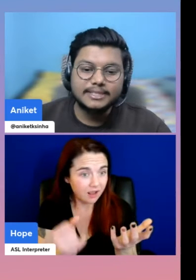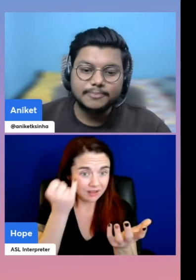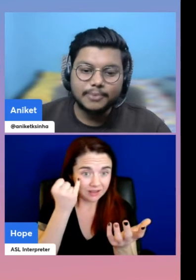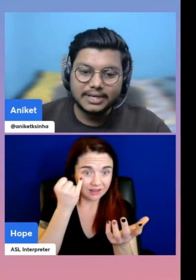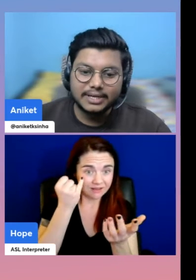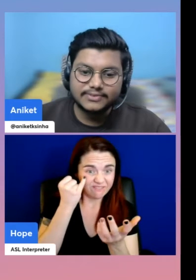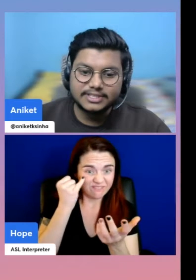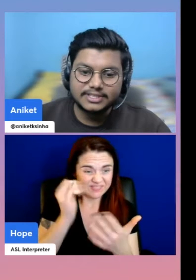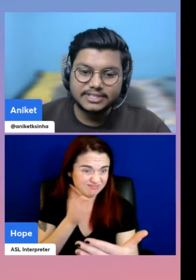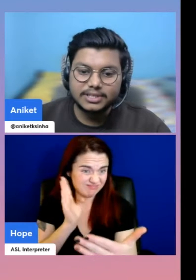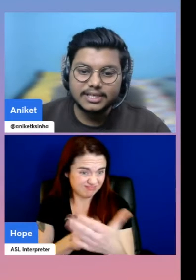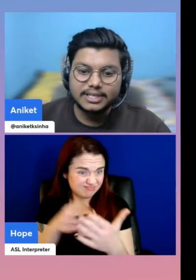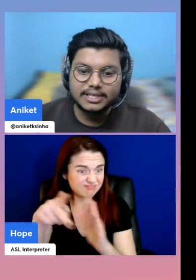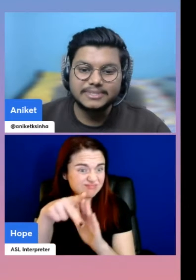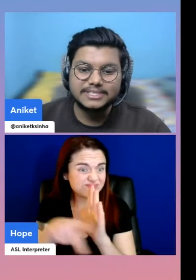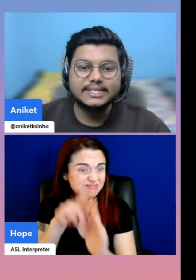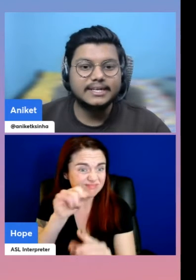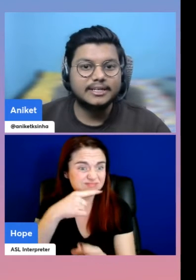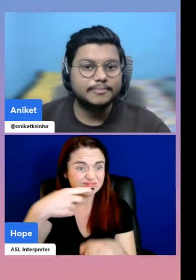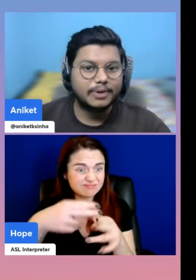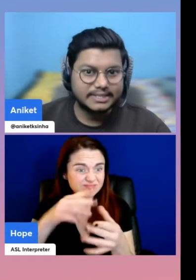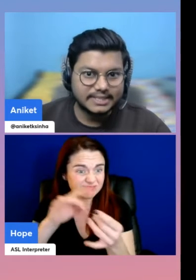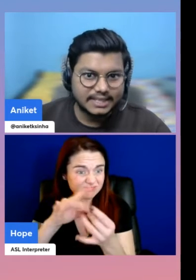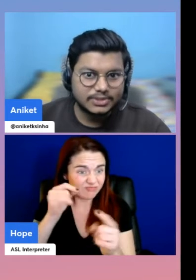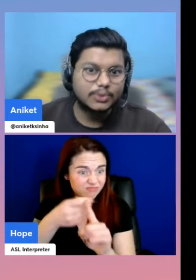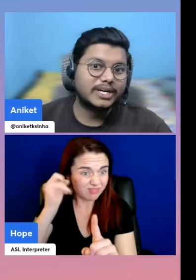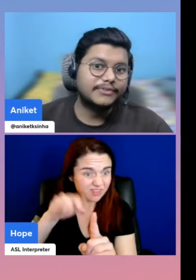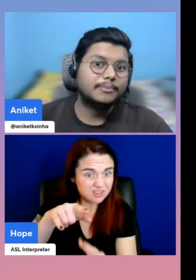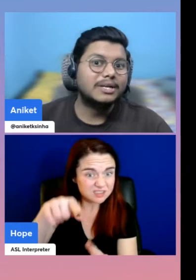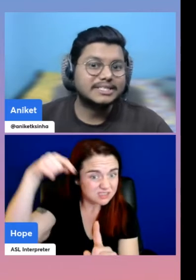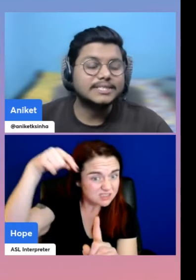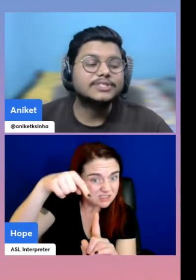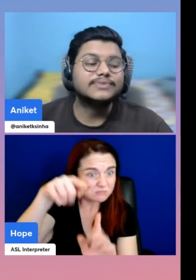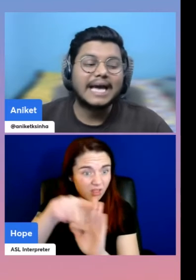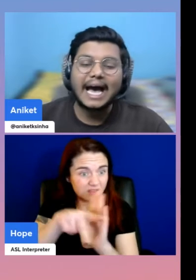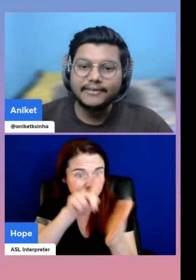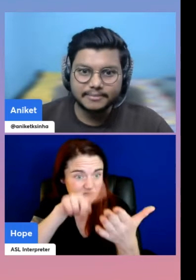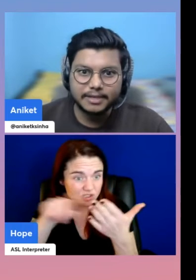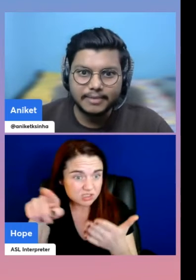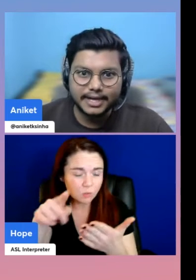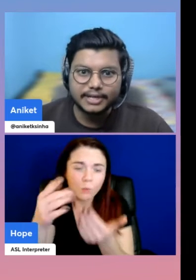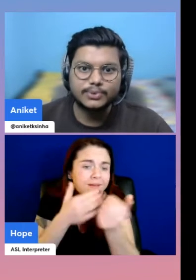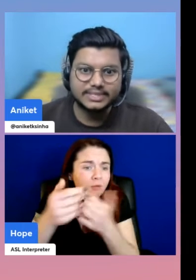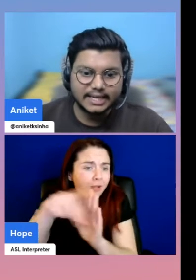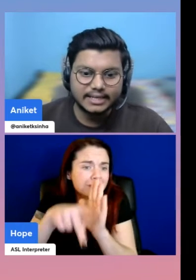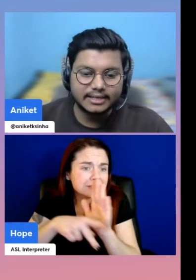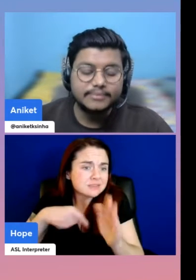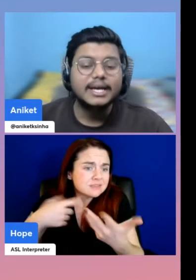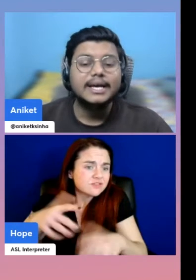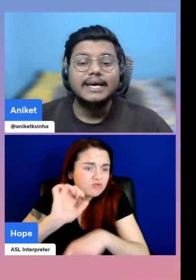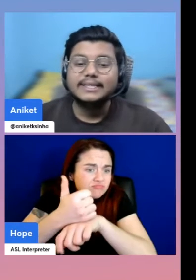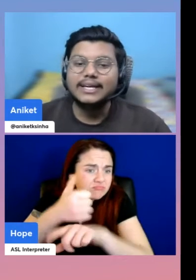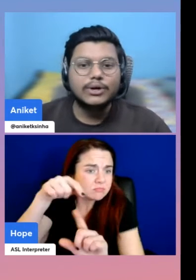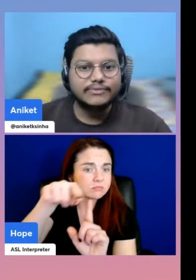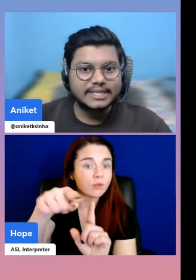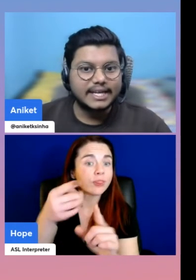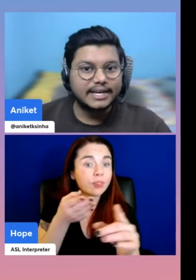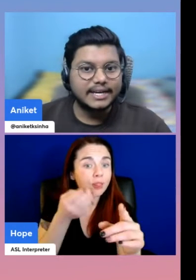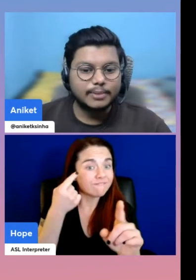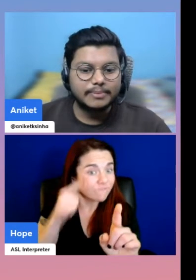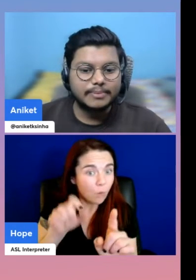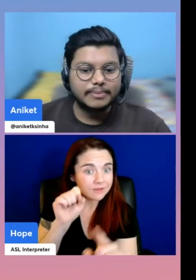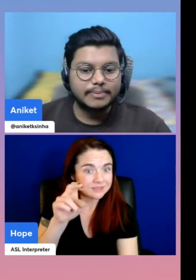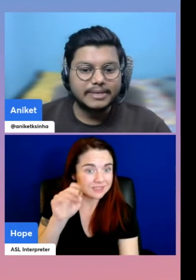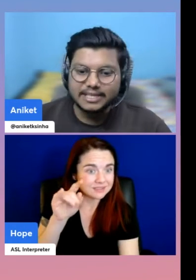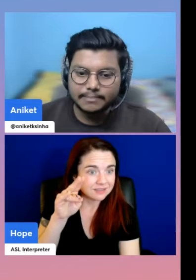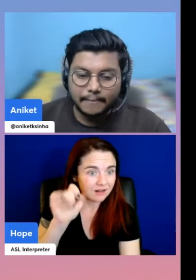the policies which are mentioned in this specific Sentinel policy checks or whatever policies which we have implemented through Sentinel, then obviously it would